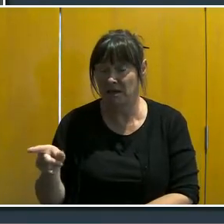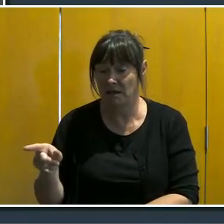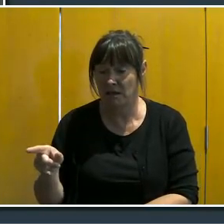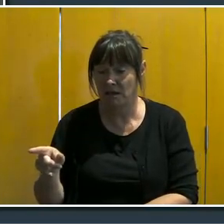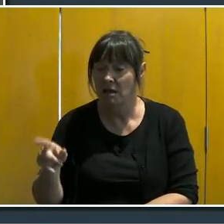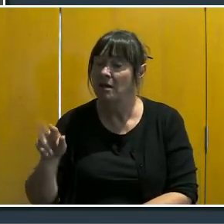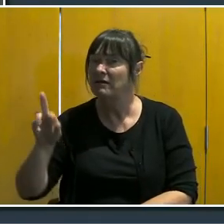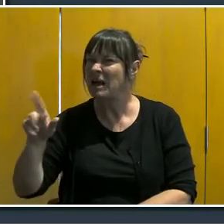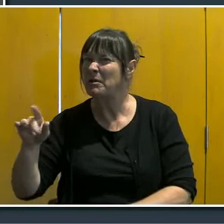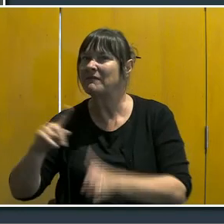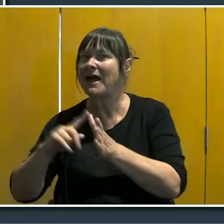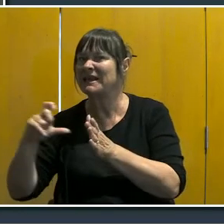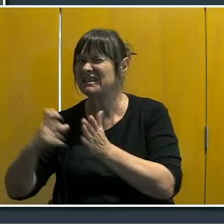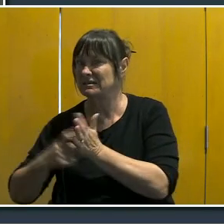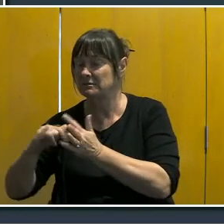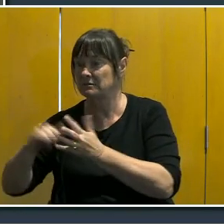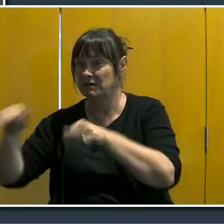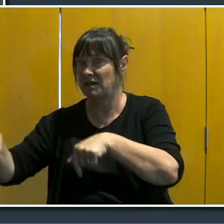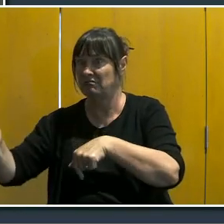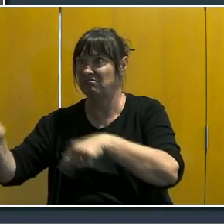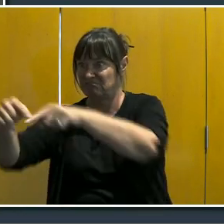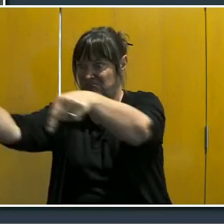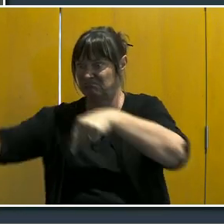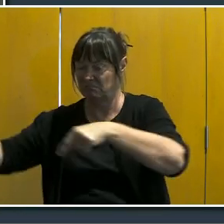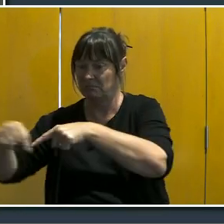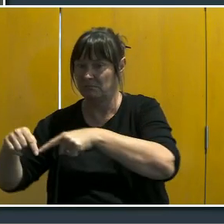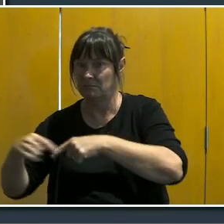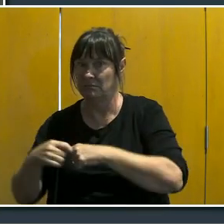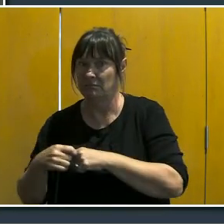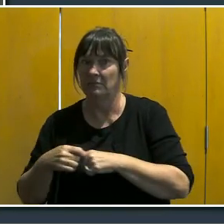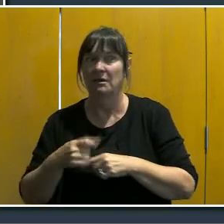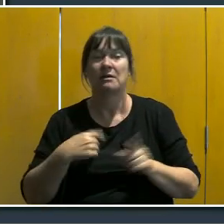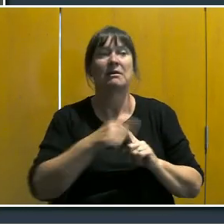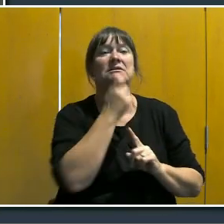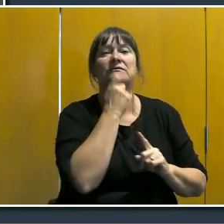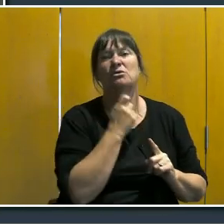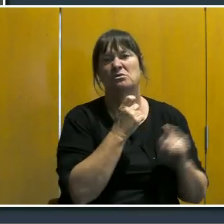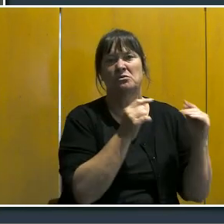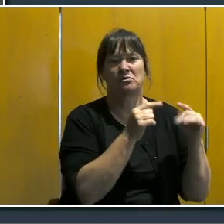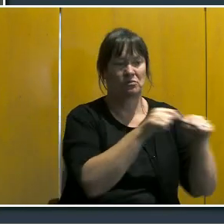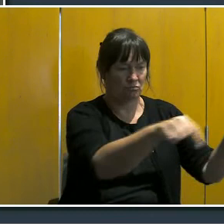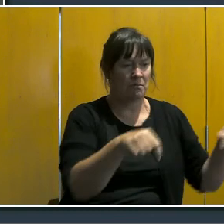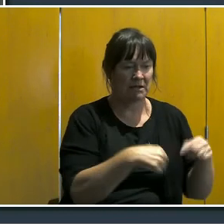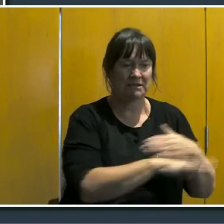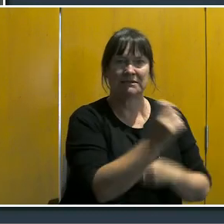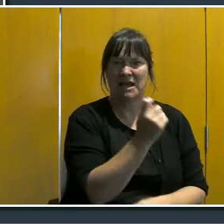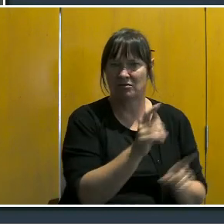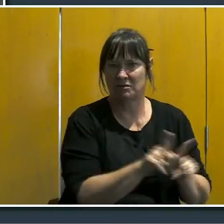got a couple of acres up there, and I have a few properties in town also, and a little block up Tutera. So,